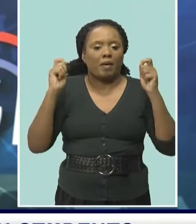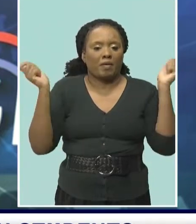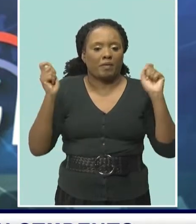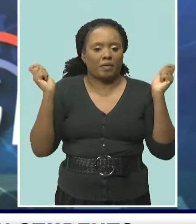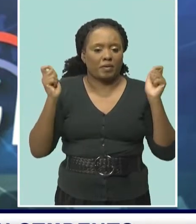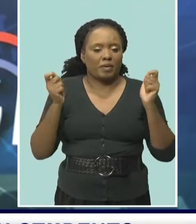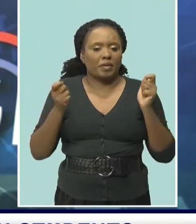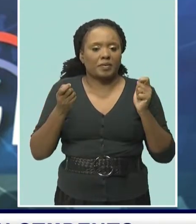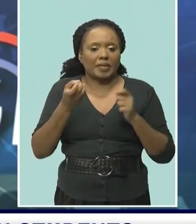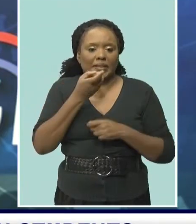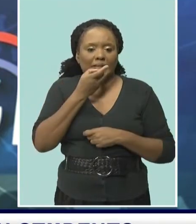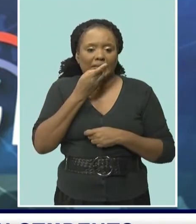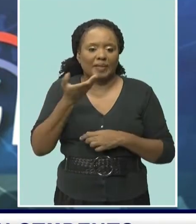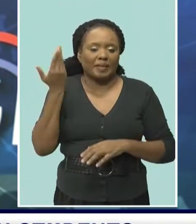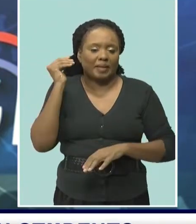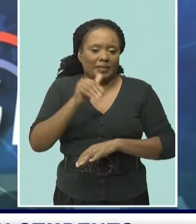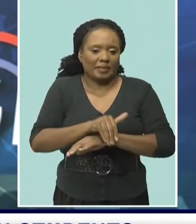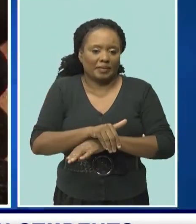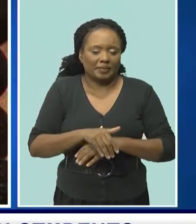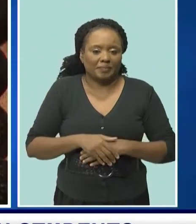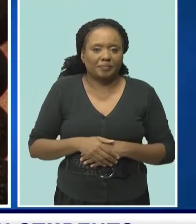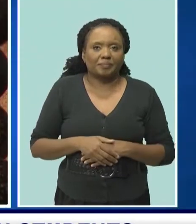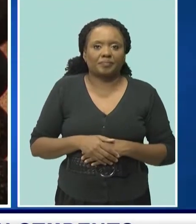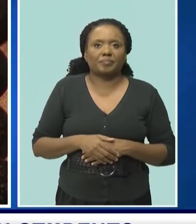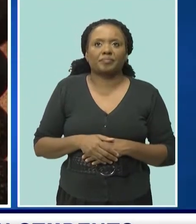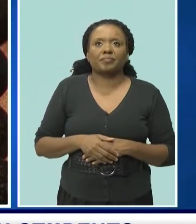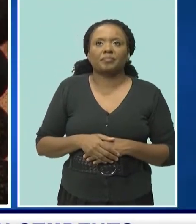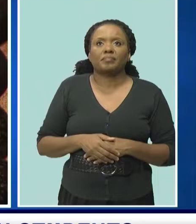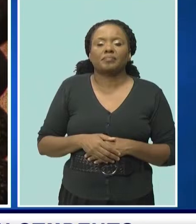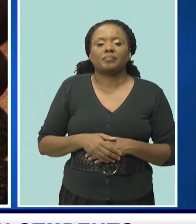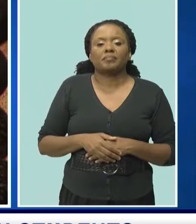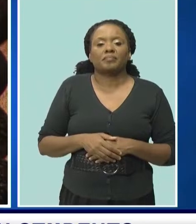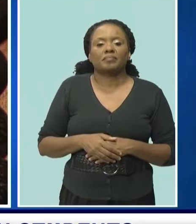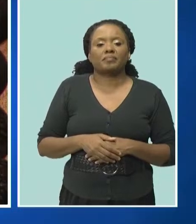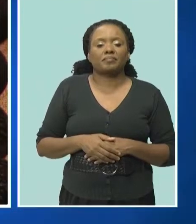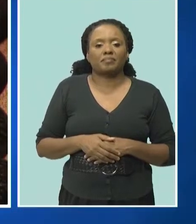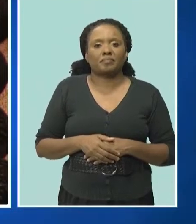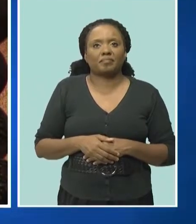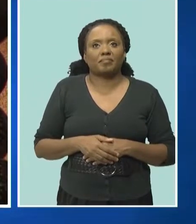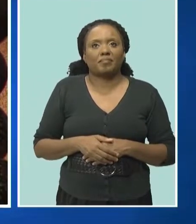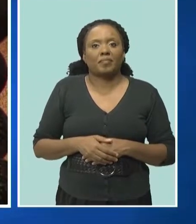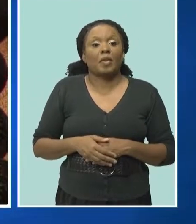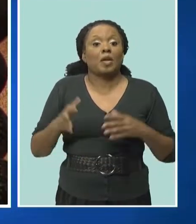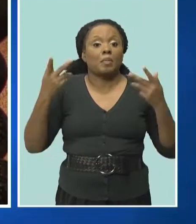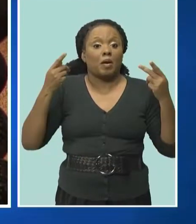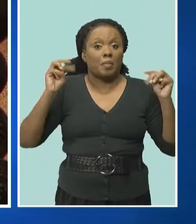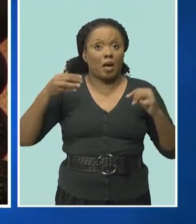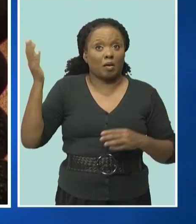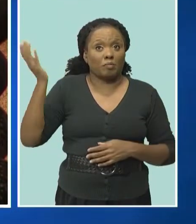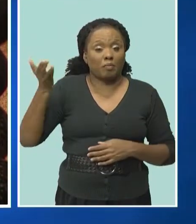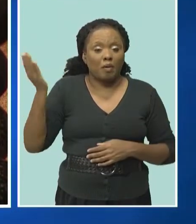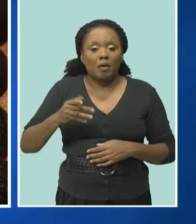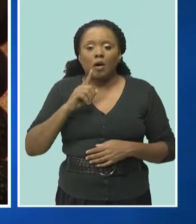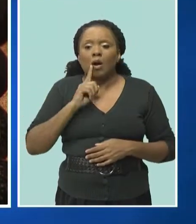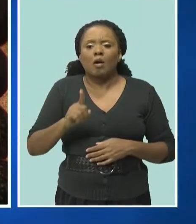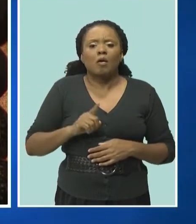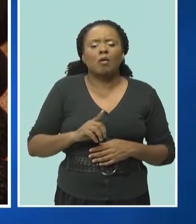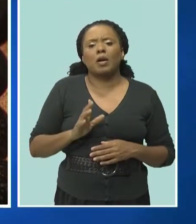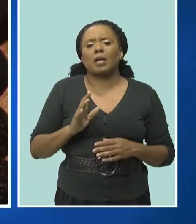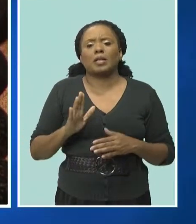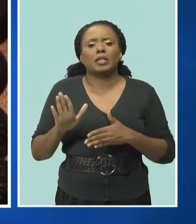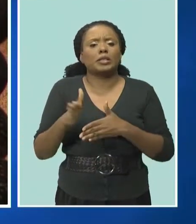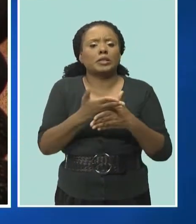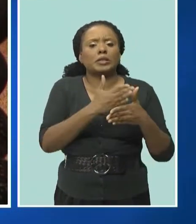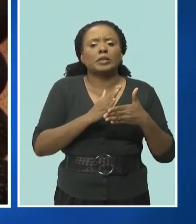night. Ryan Broom has more. My friend, in a speech that touched on a range of key areas, Prime Minister Motley said the